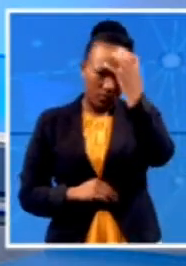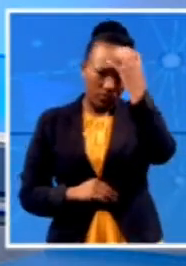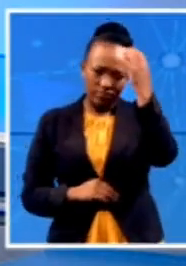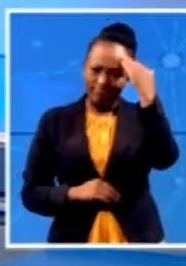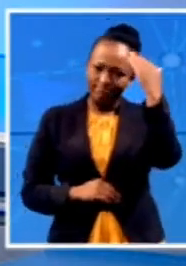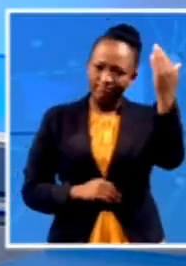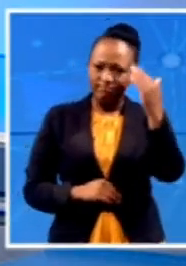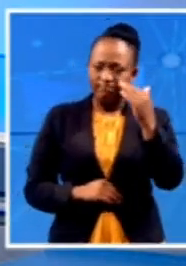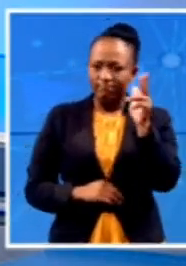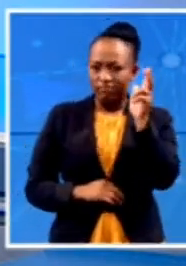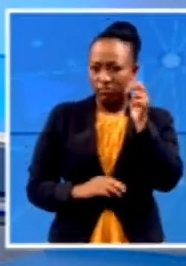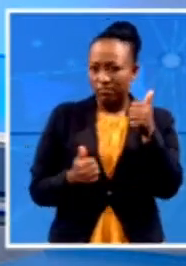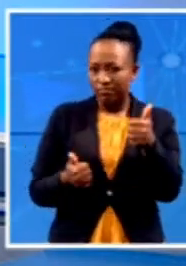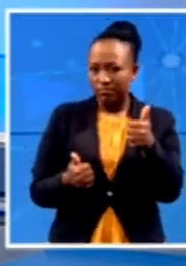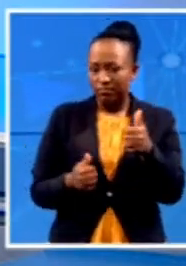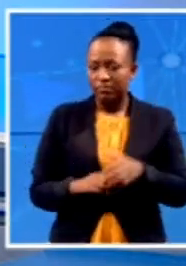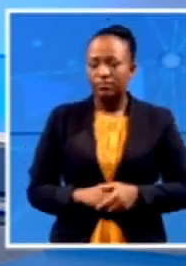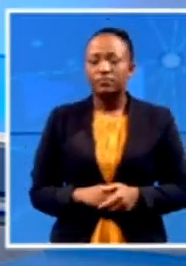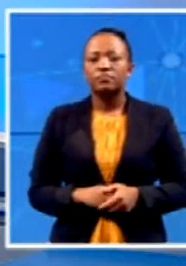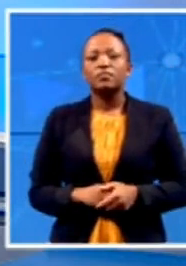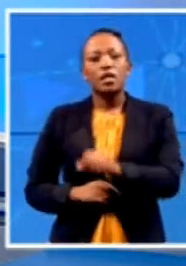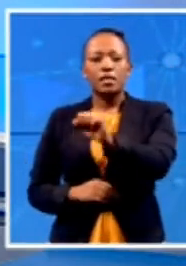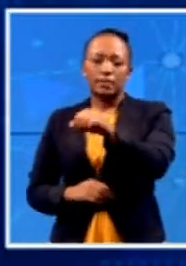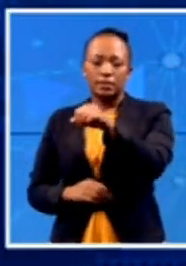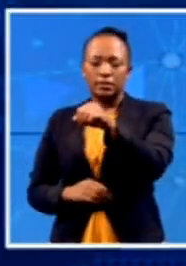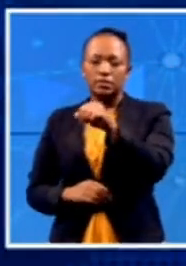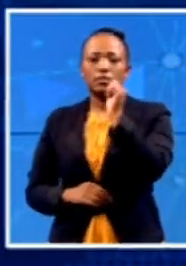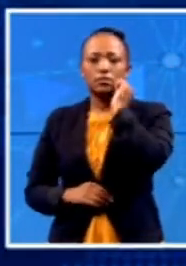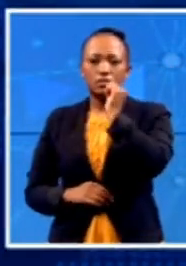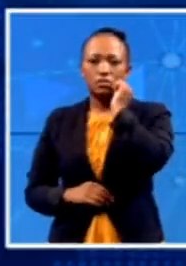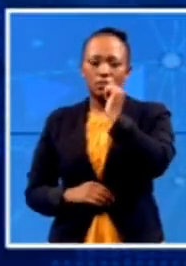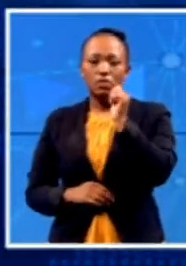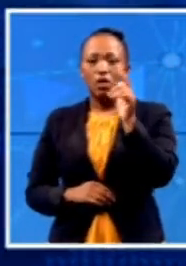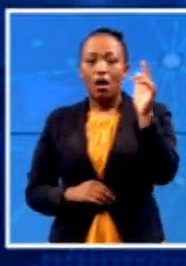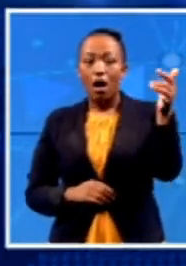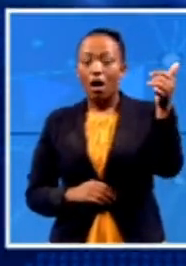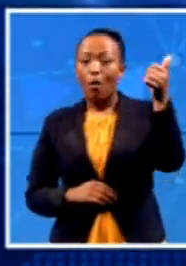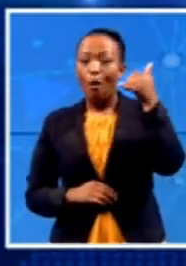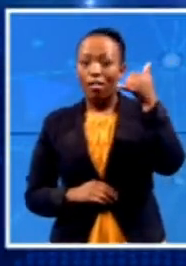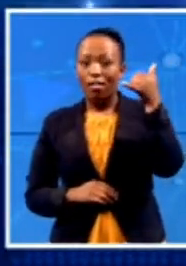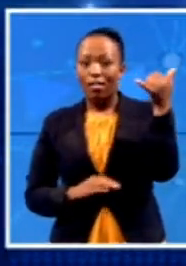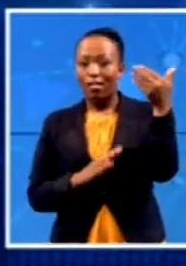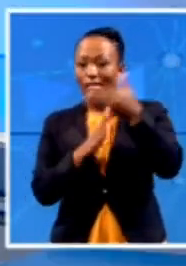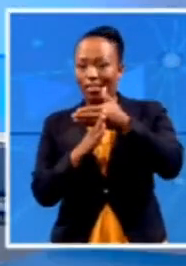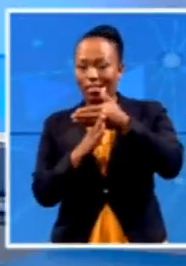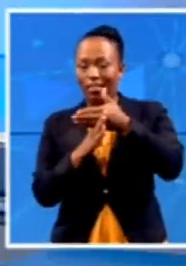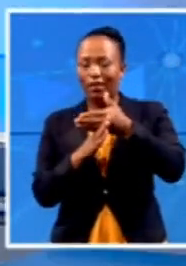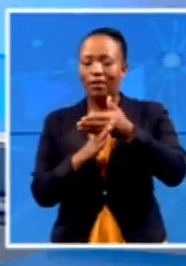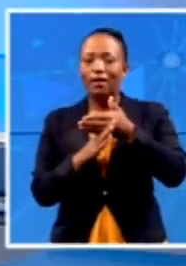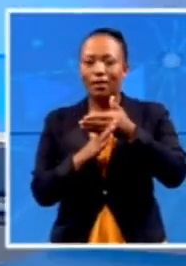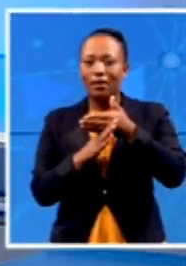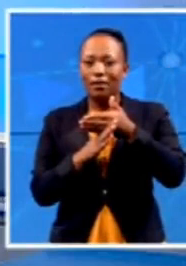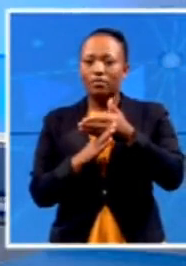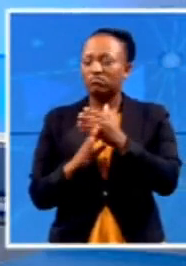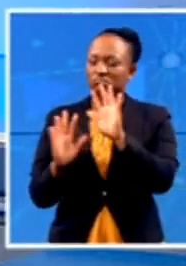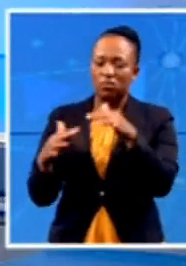Yes, sorry. A call came in, so it disturbed me. Huh? Okay, no worries. Well, first of all, why was it important to